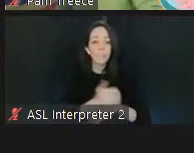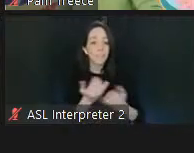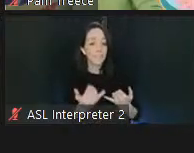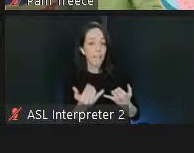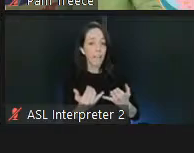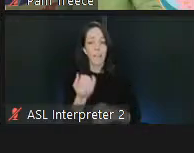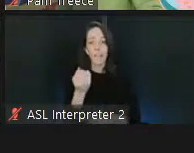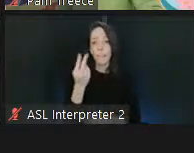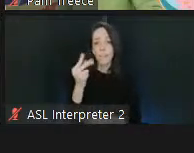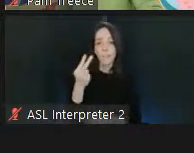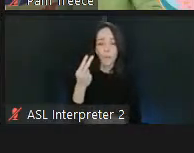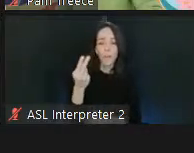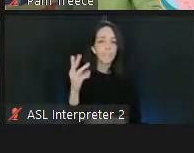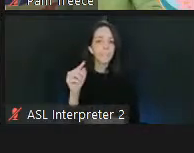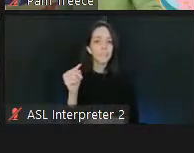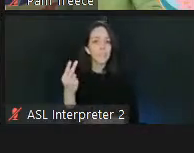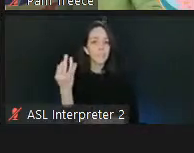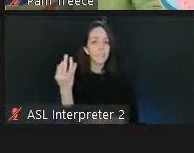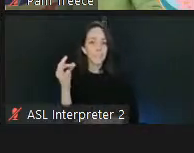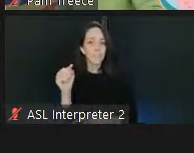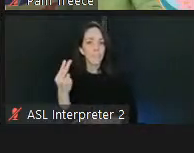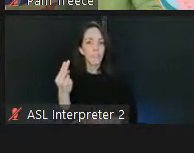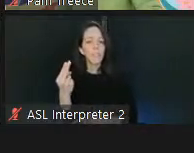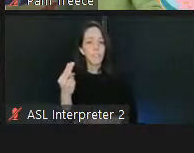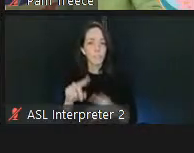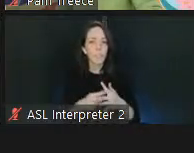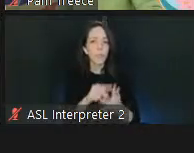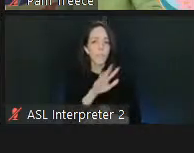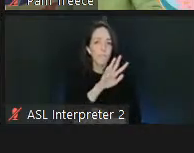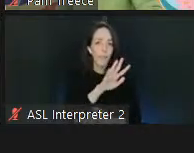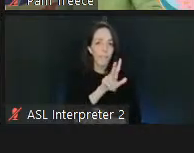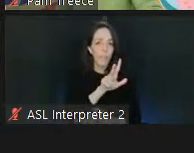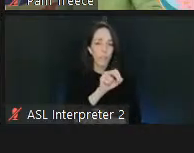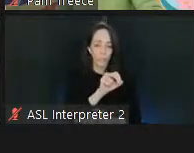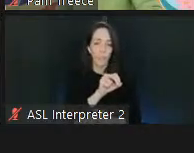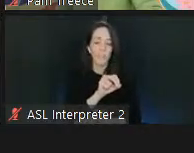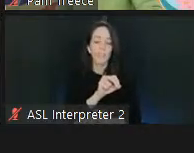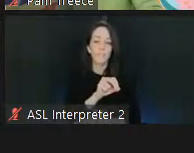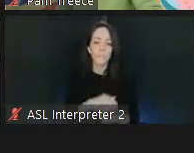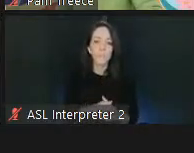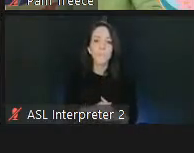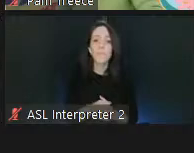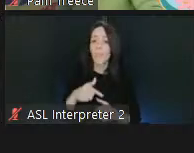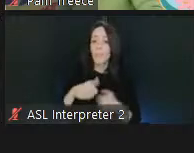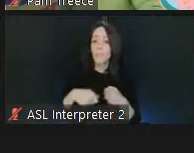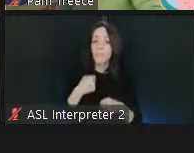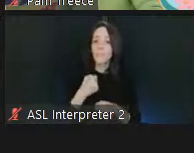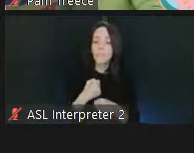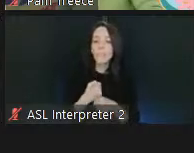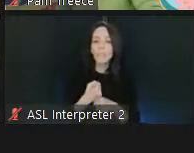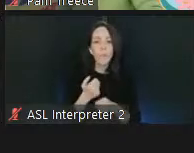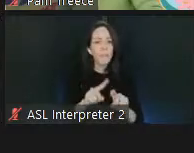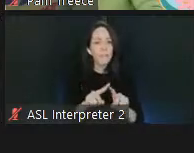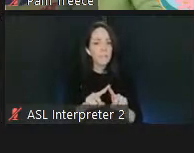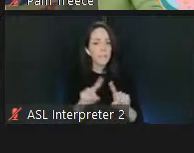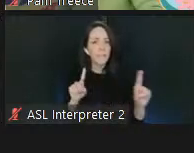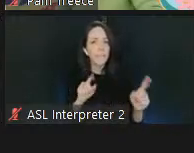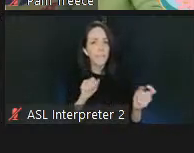12th, 16th, and 19th, starting at 5:30. This year, a little bit something different. We